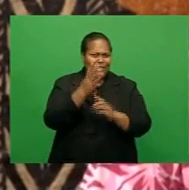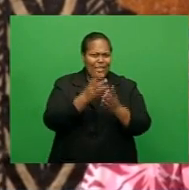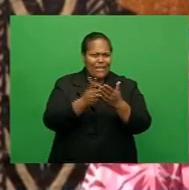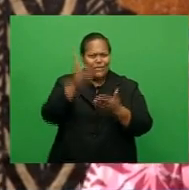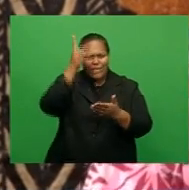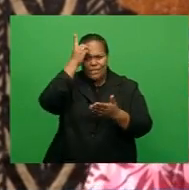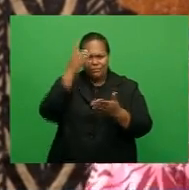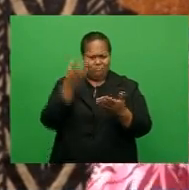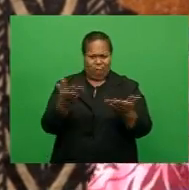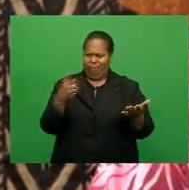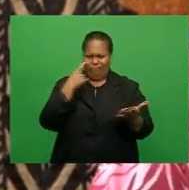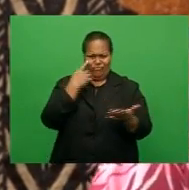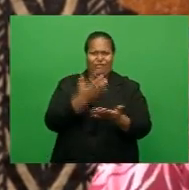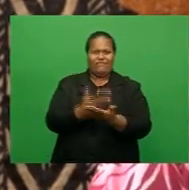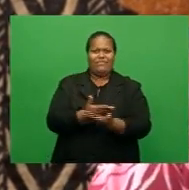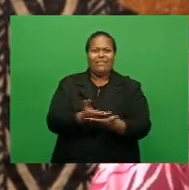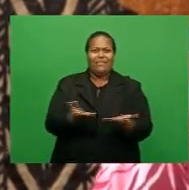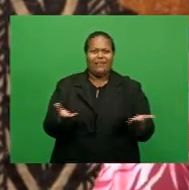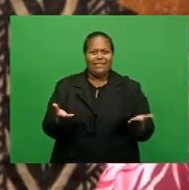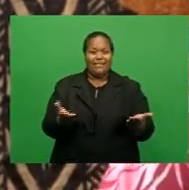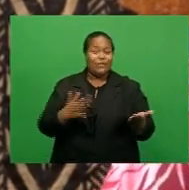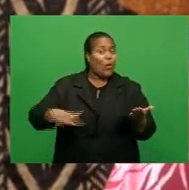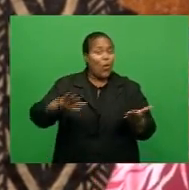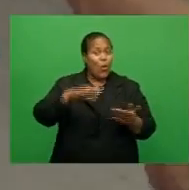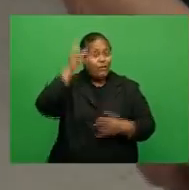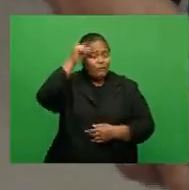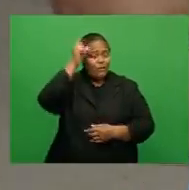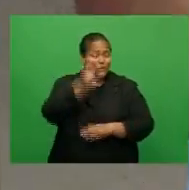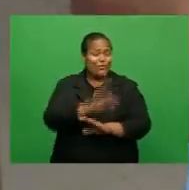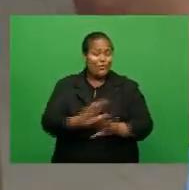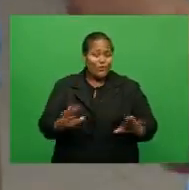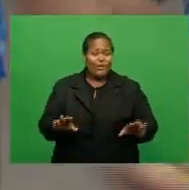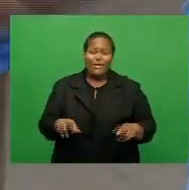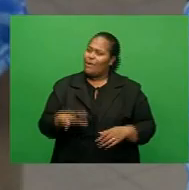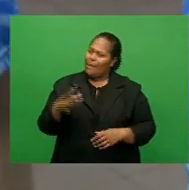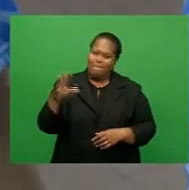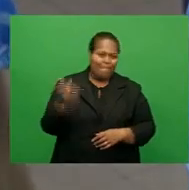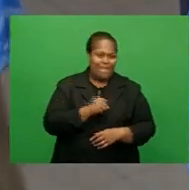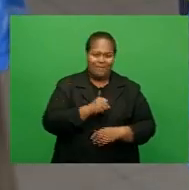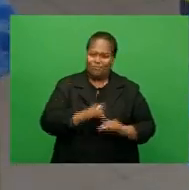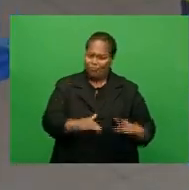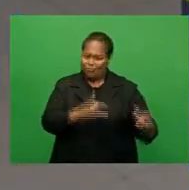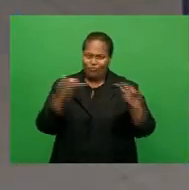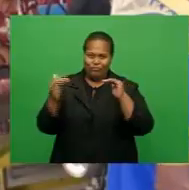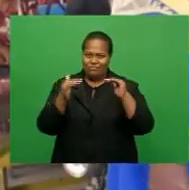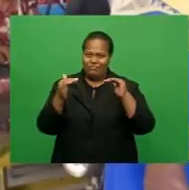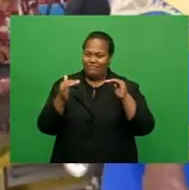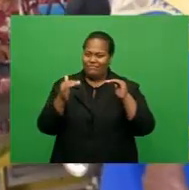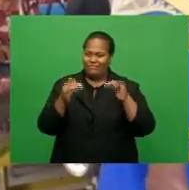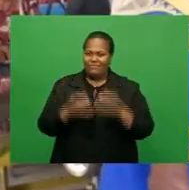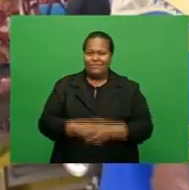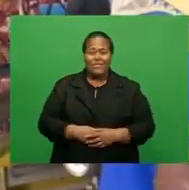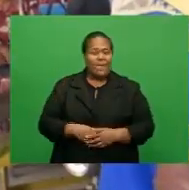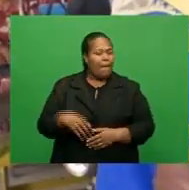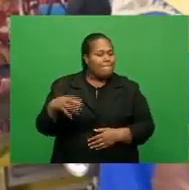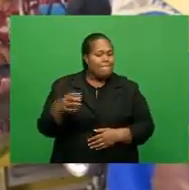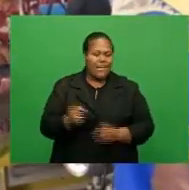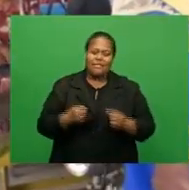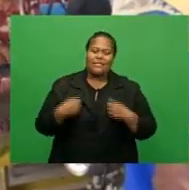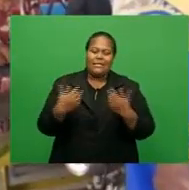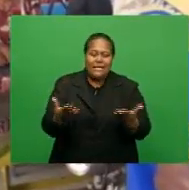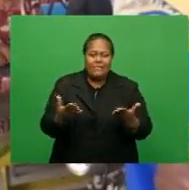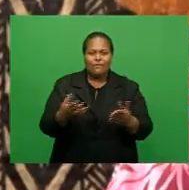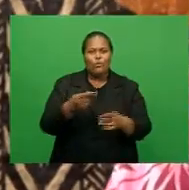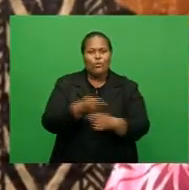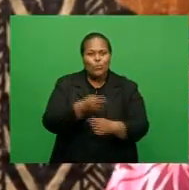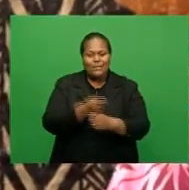living proof that all of Fijian children deserve to be treated as equals and deserve to be given the tools and